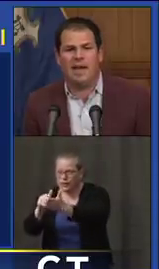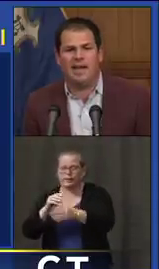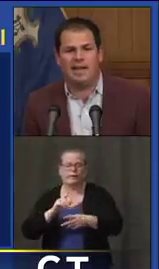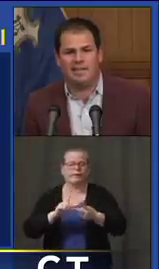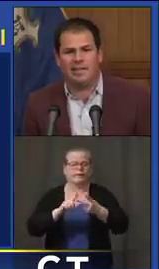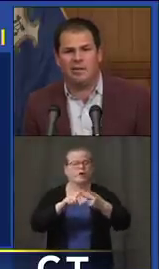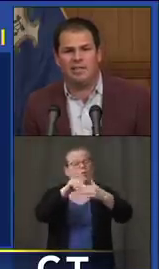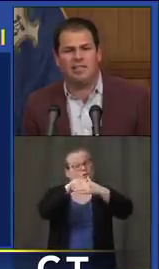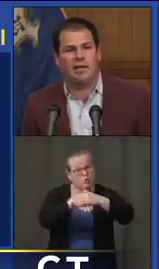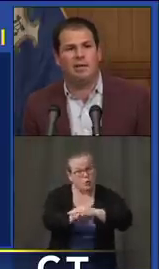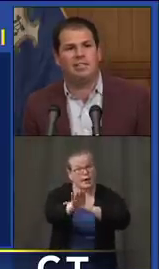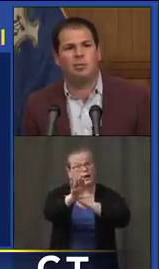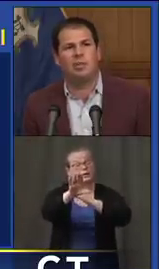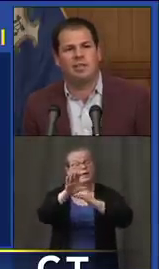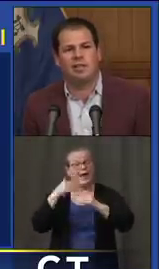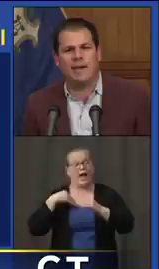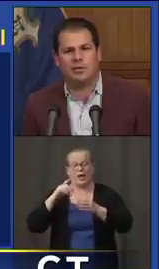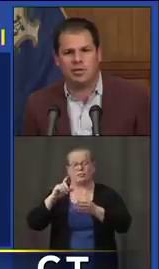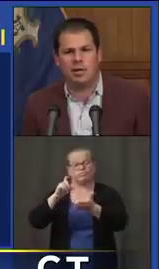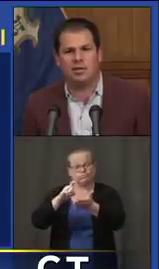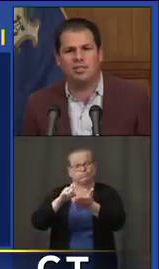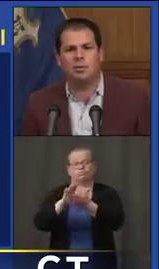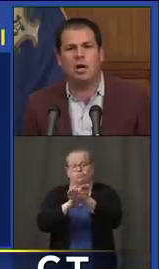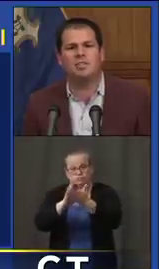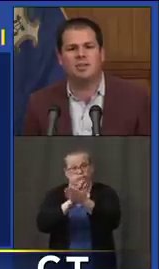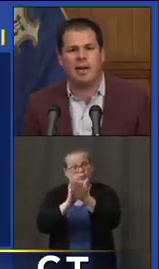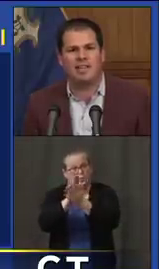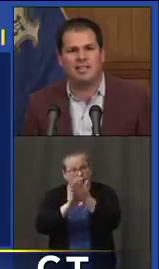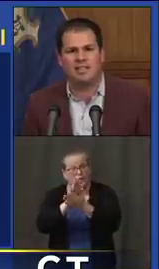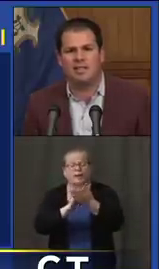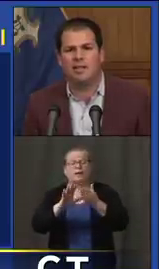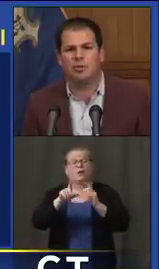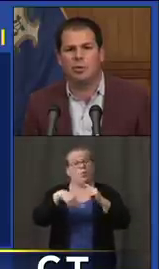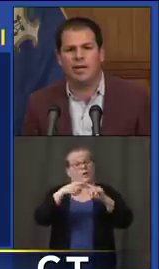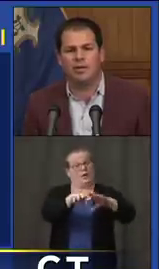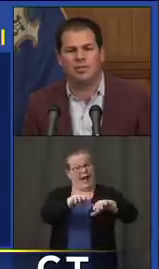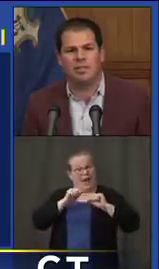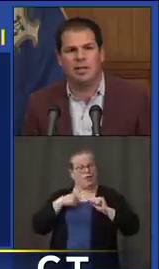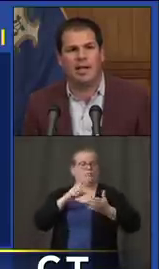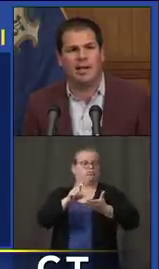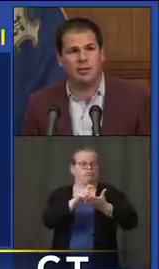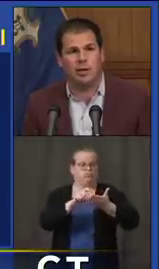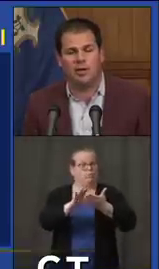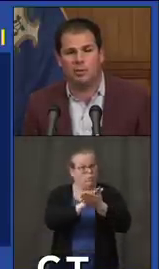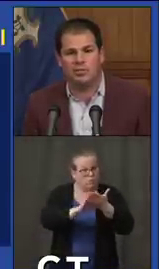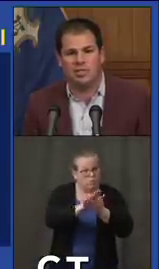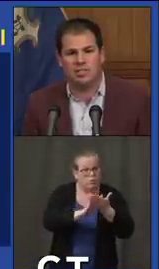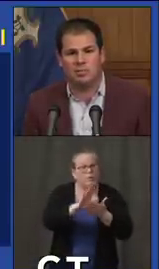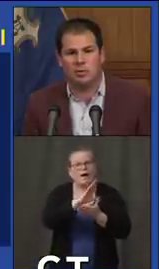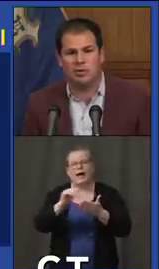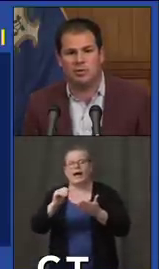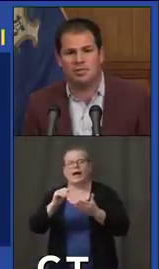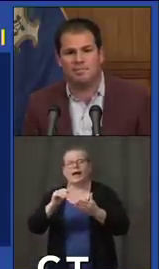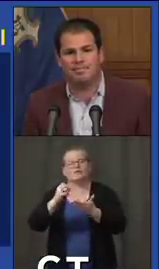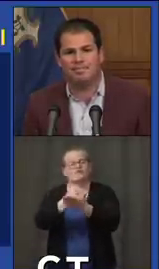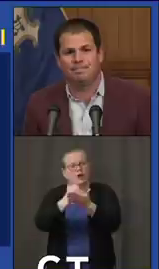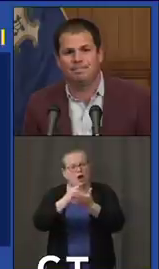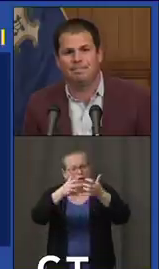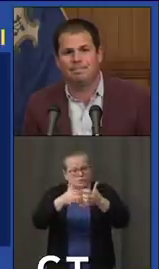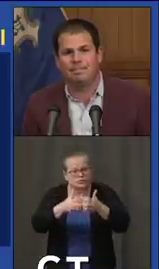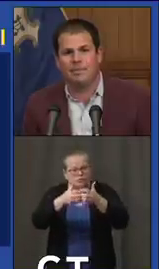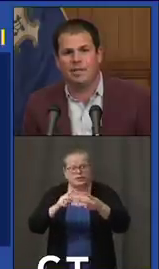And then high contact areas in retail that are shared. So carts and baskets, door handles, and credit card machines where they're used.